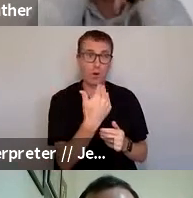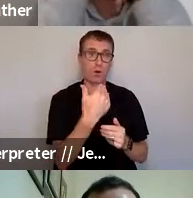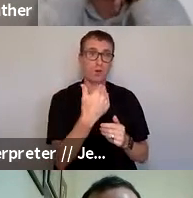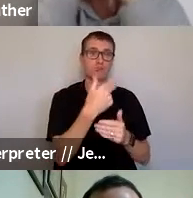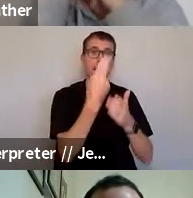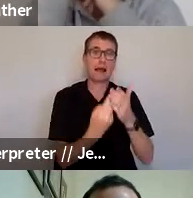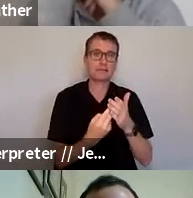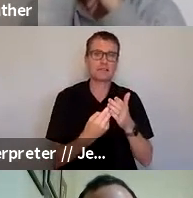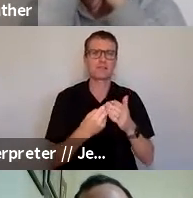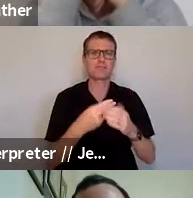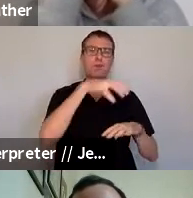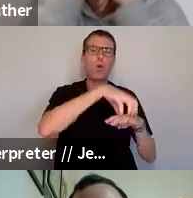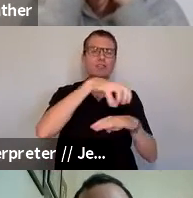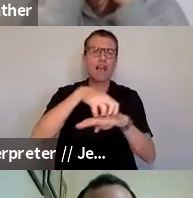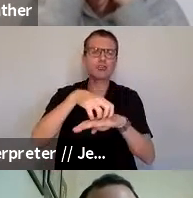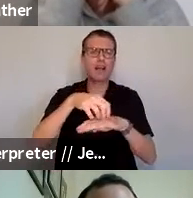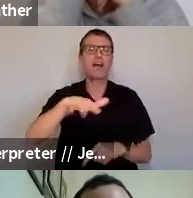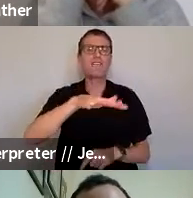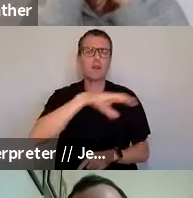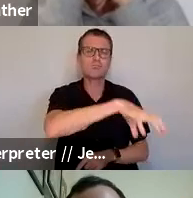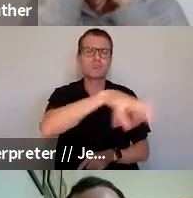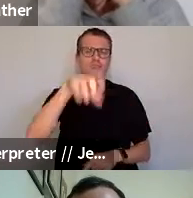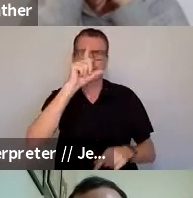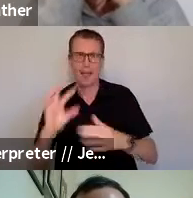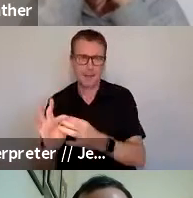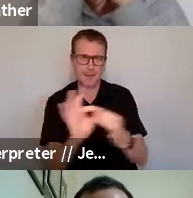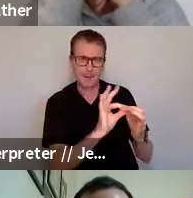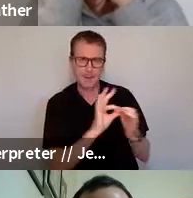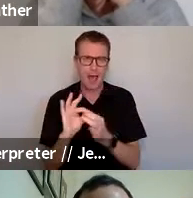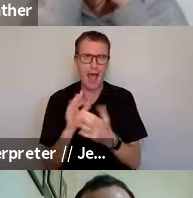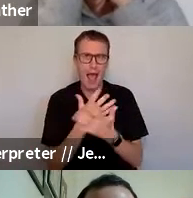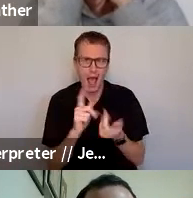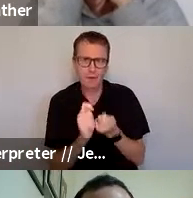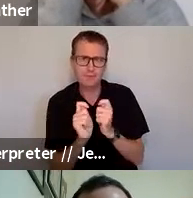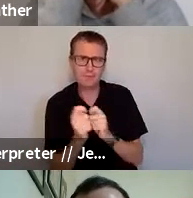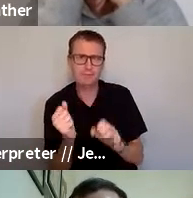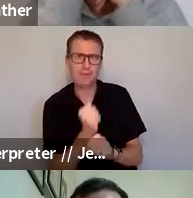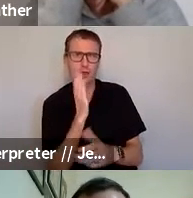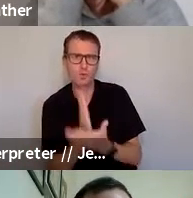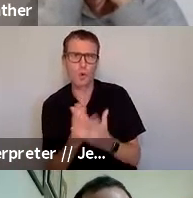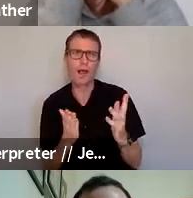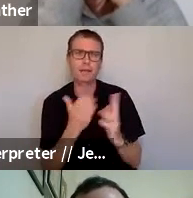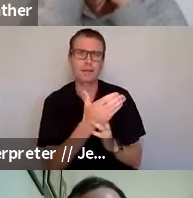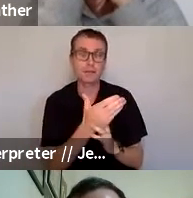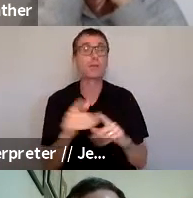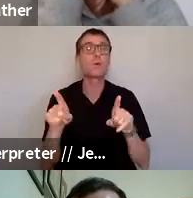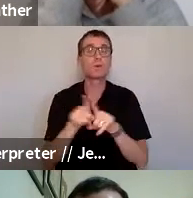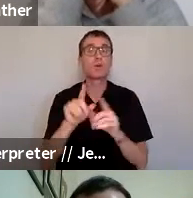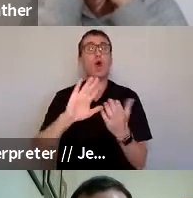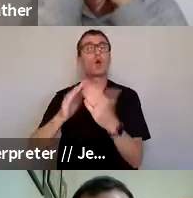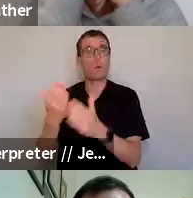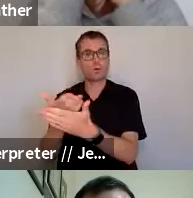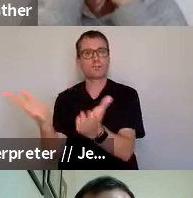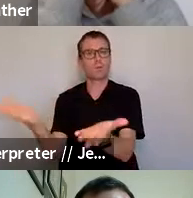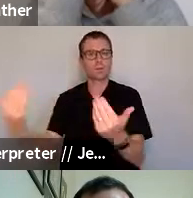access to the arts. And it's also a space for the community to connect and engage as well. And that's one thing I would really